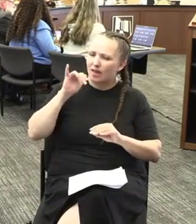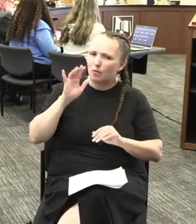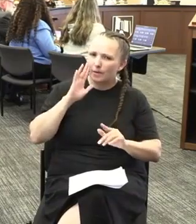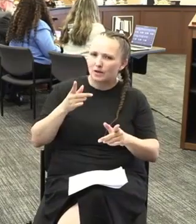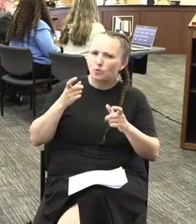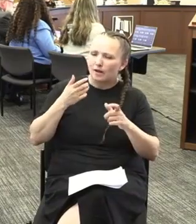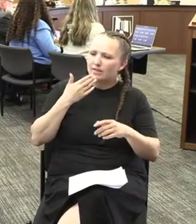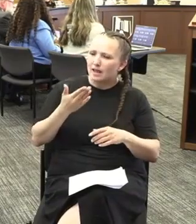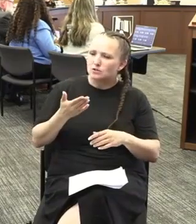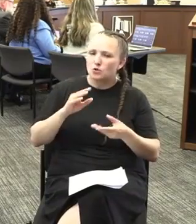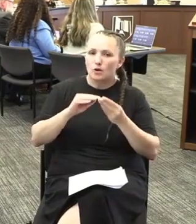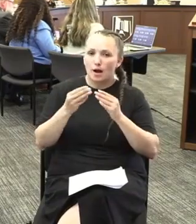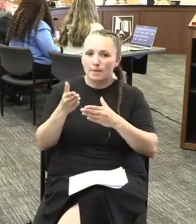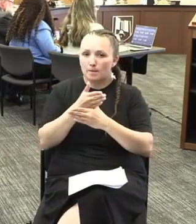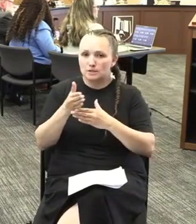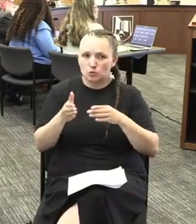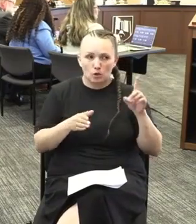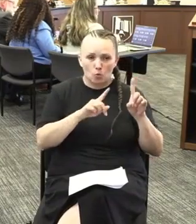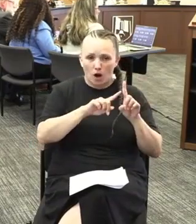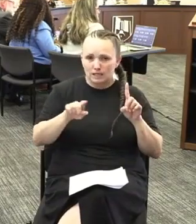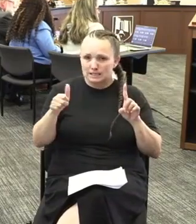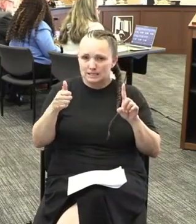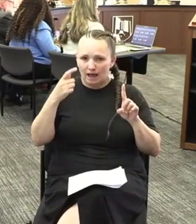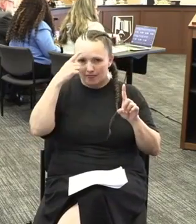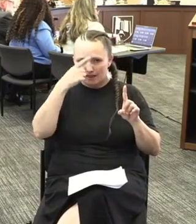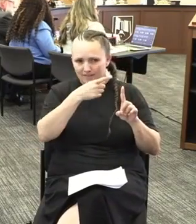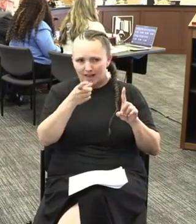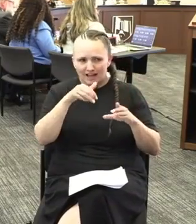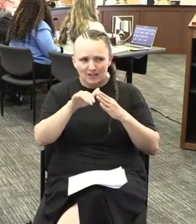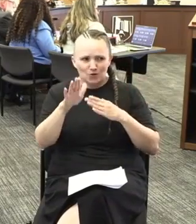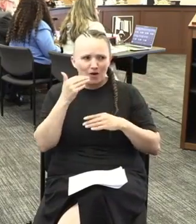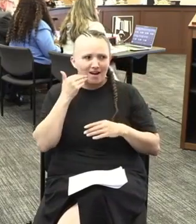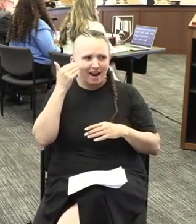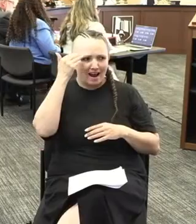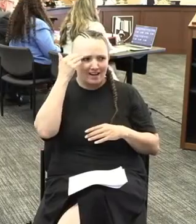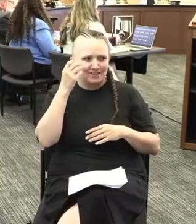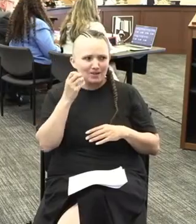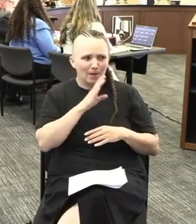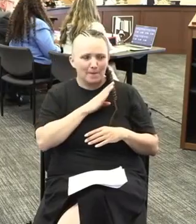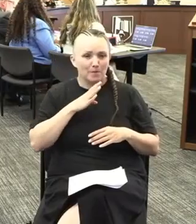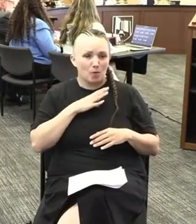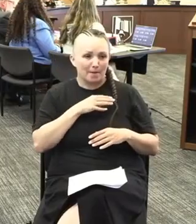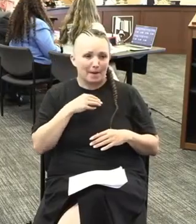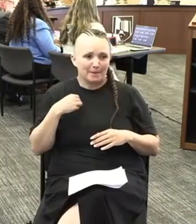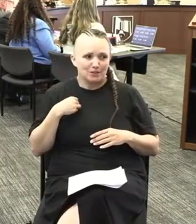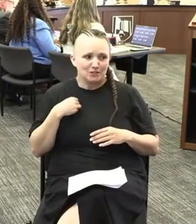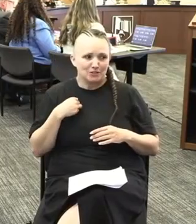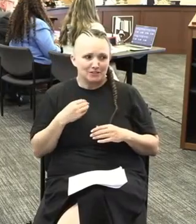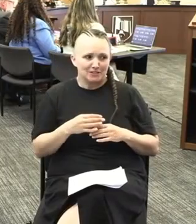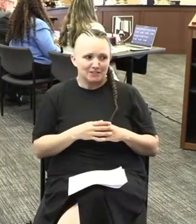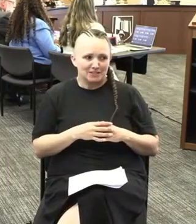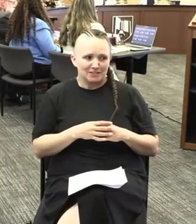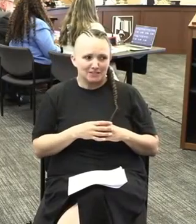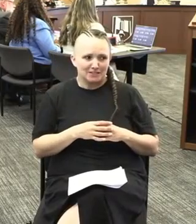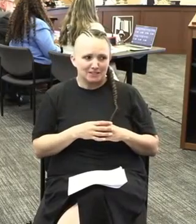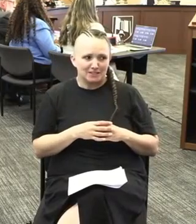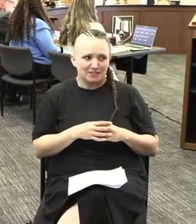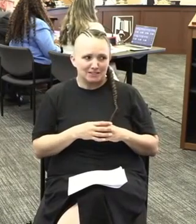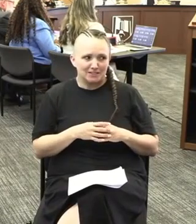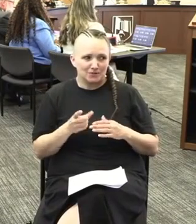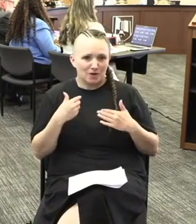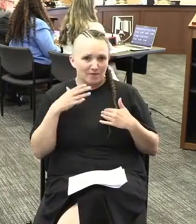Number between 1 and 10. Think of that in your head. Board members, You have the